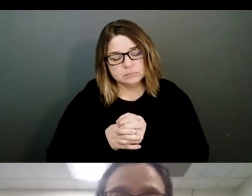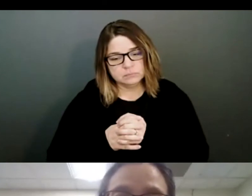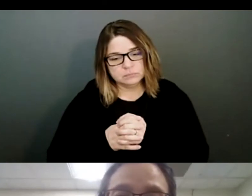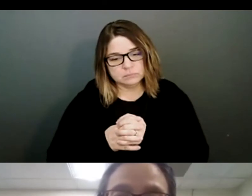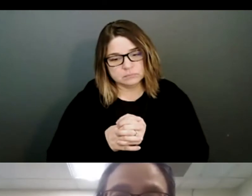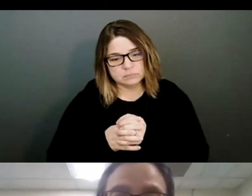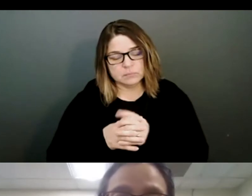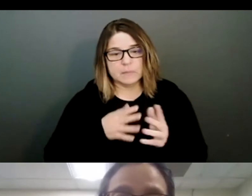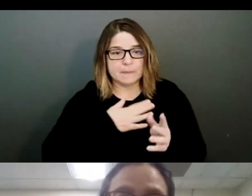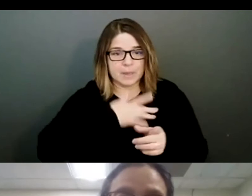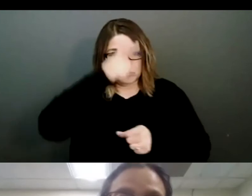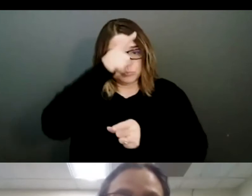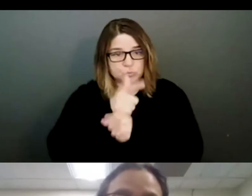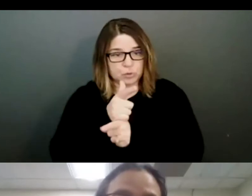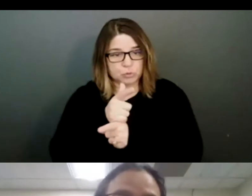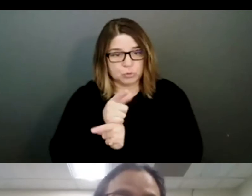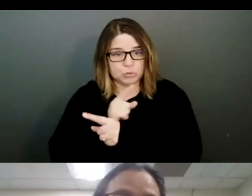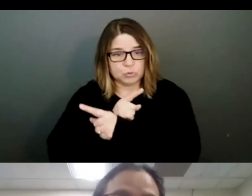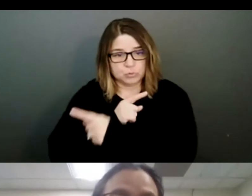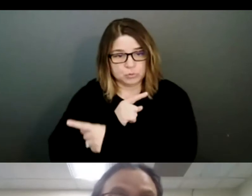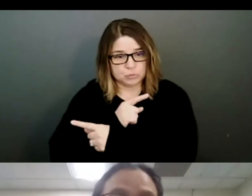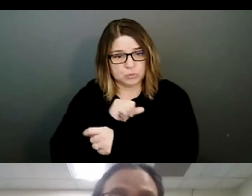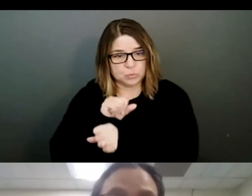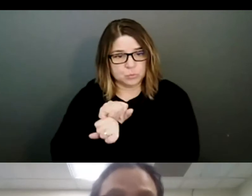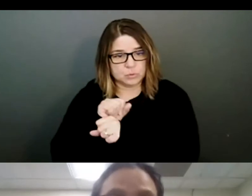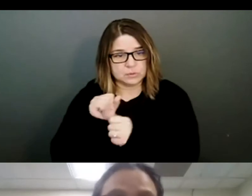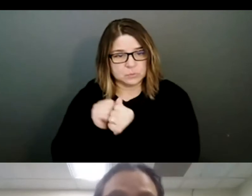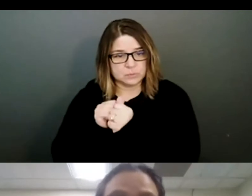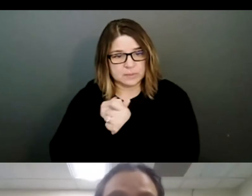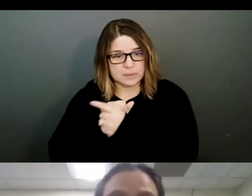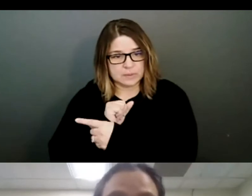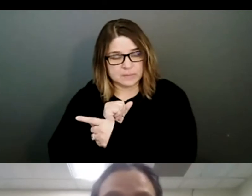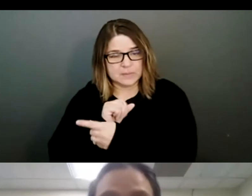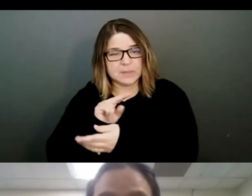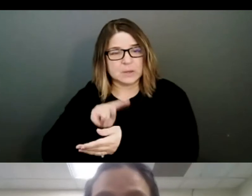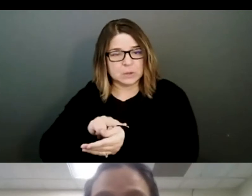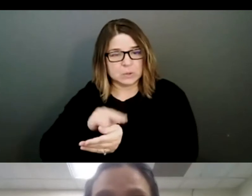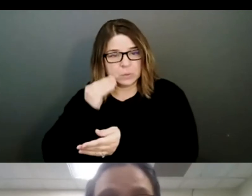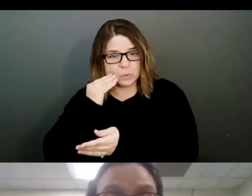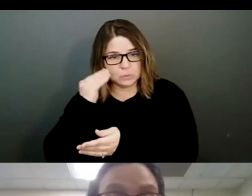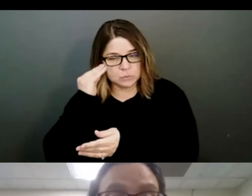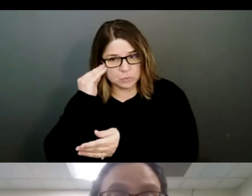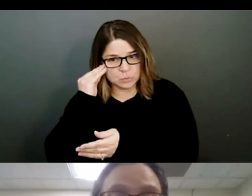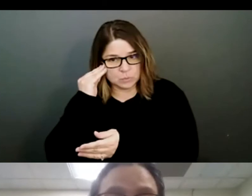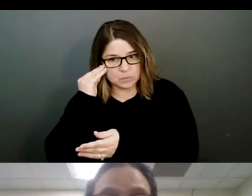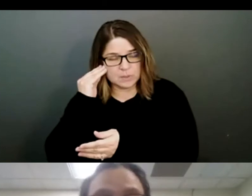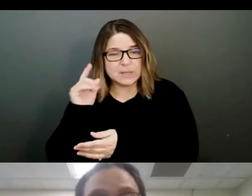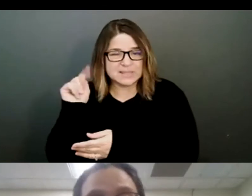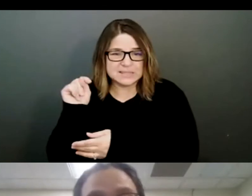with my brother. Okay, he's in a home, in a TBI